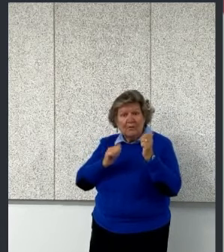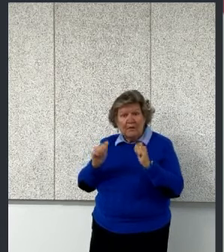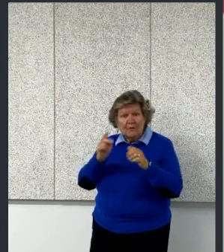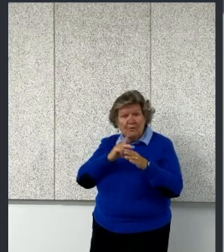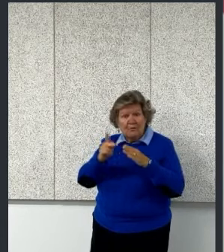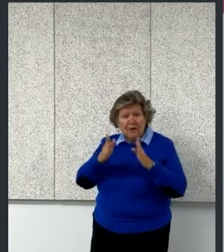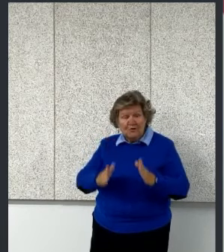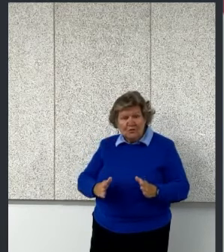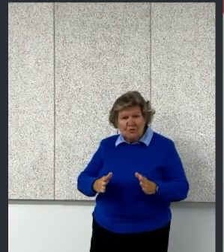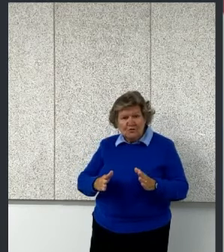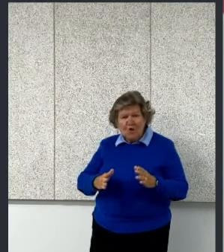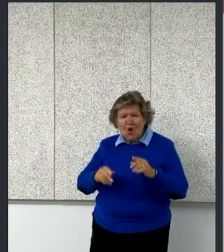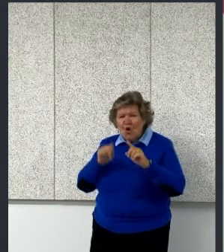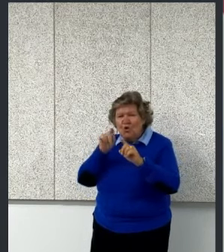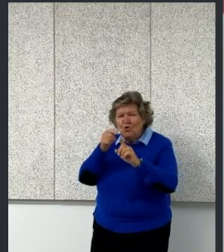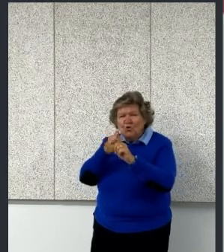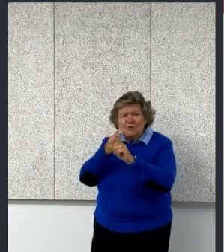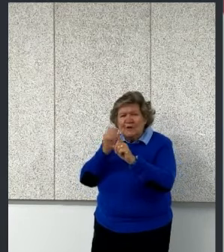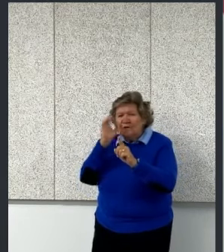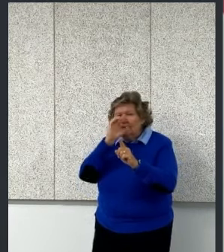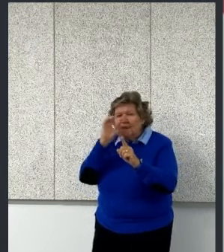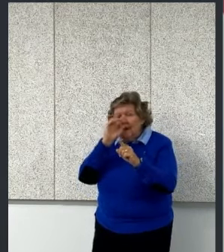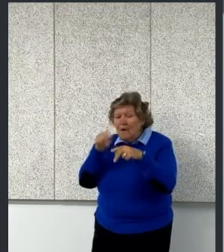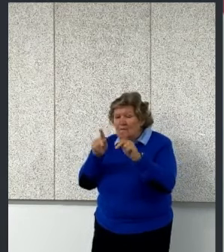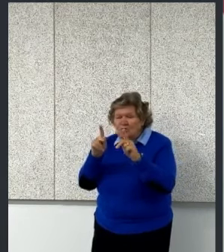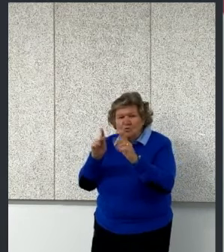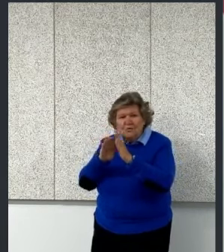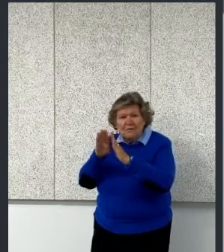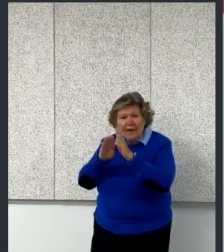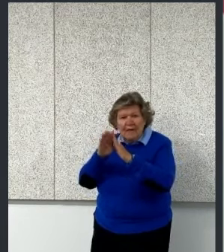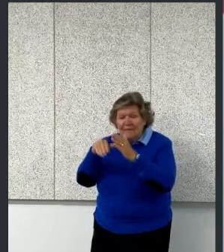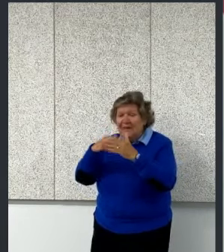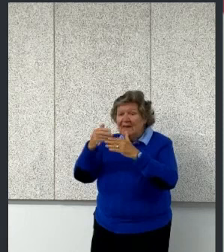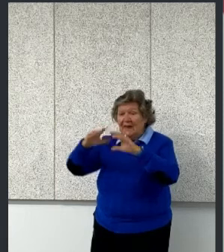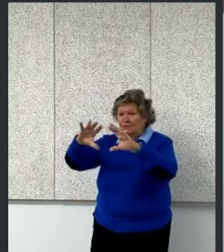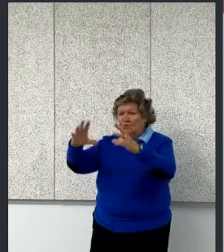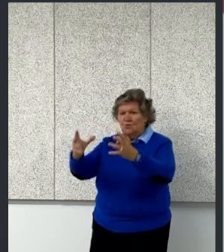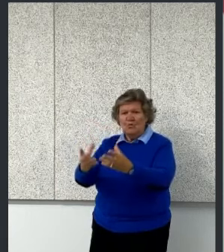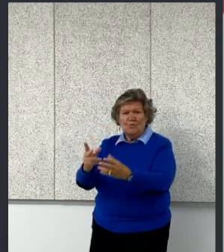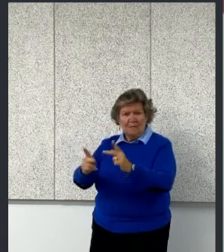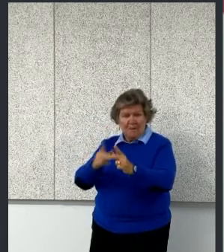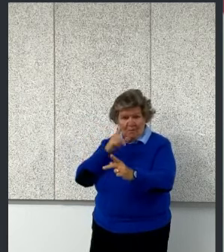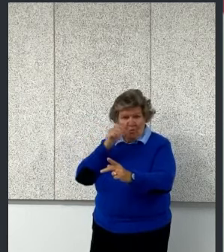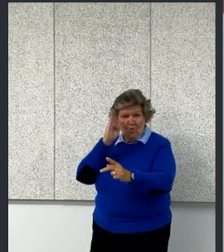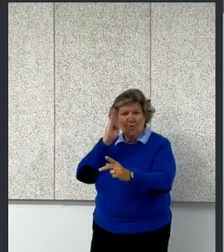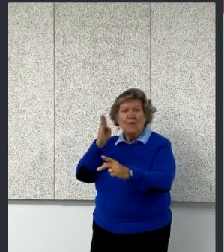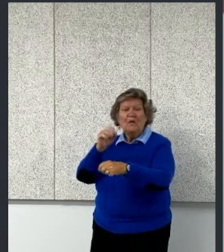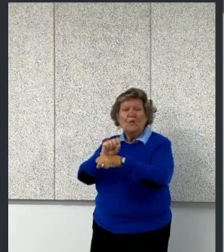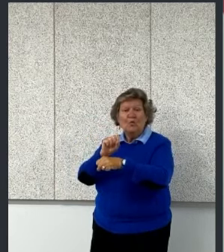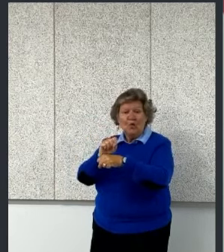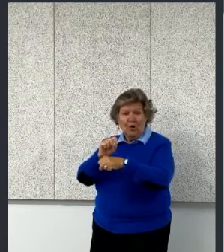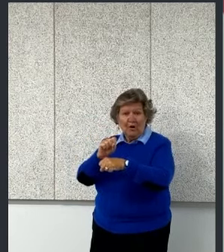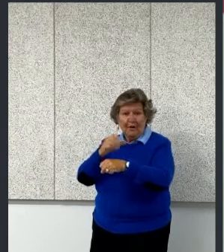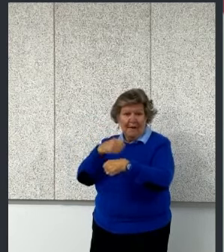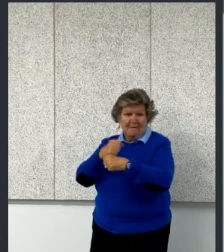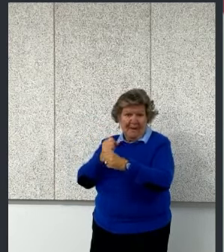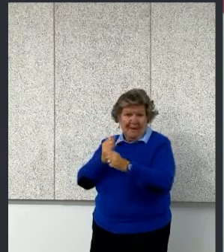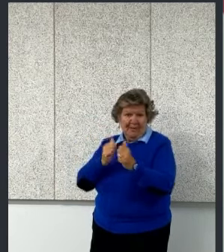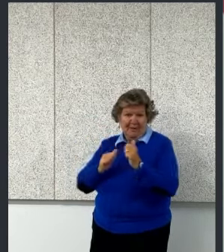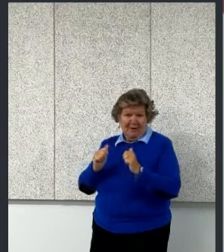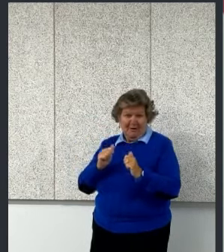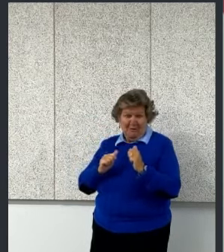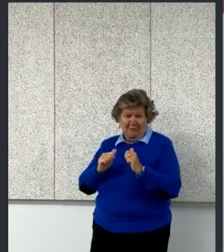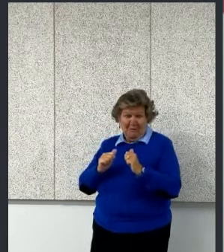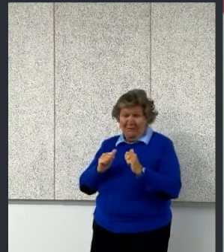actively seeking out opportunities to develop the next, generation of folks to be theater makers? Are you,